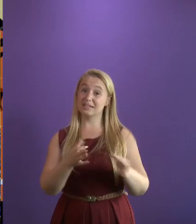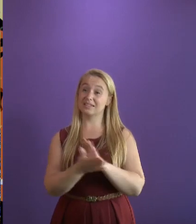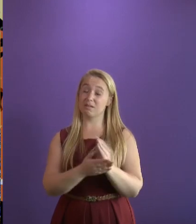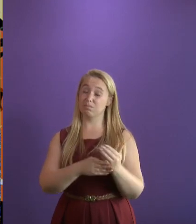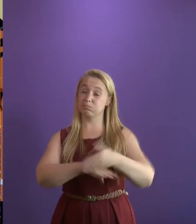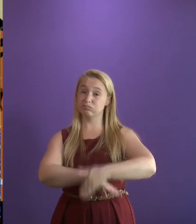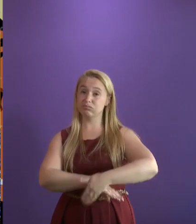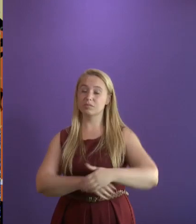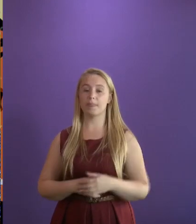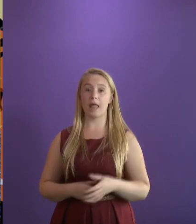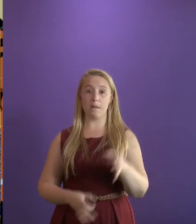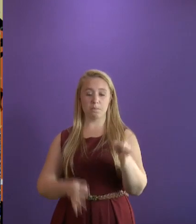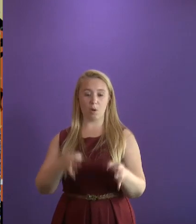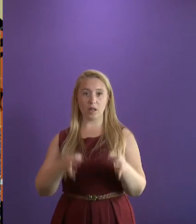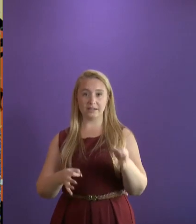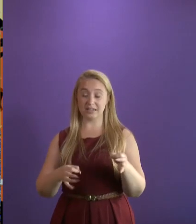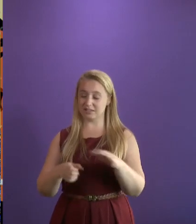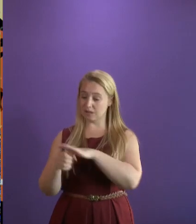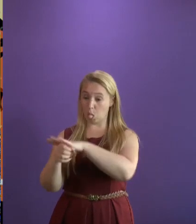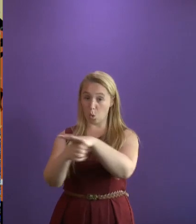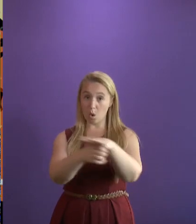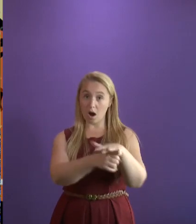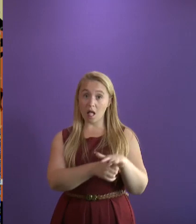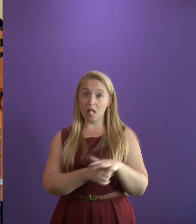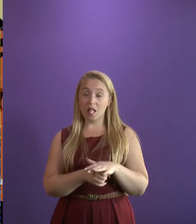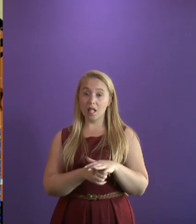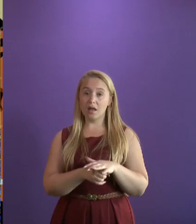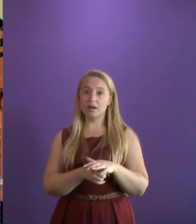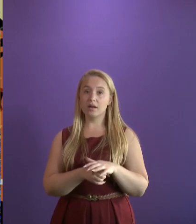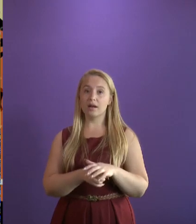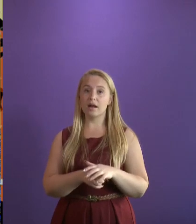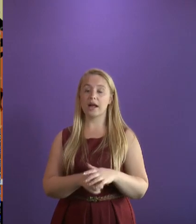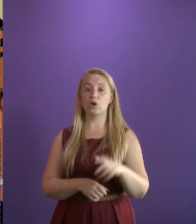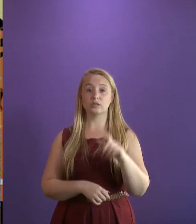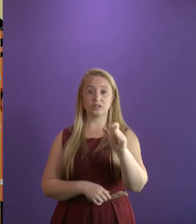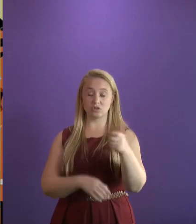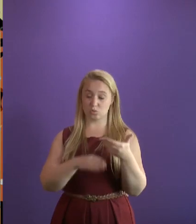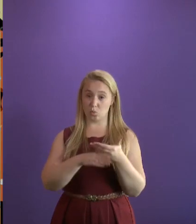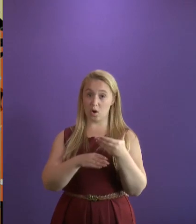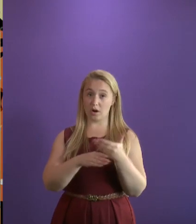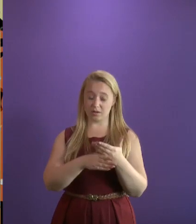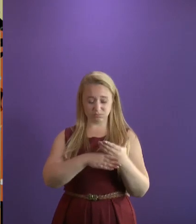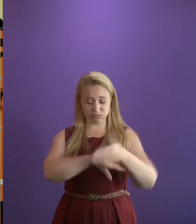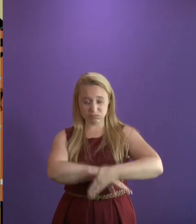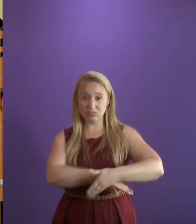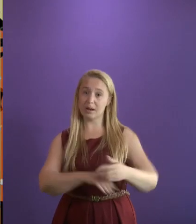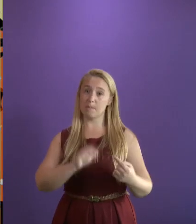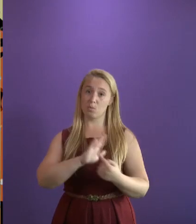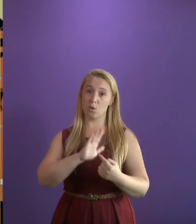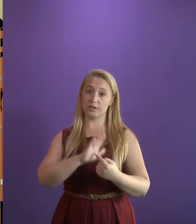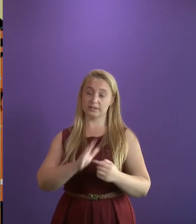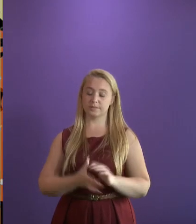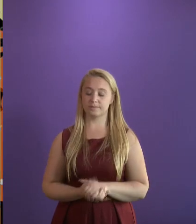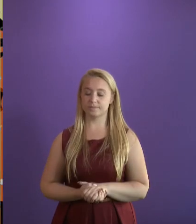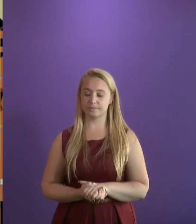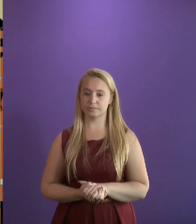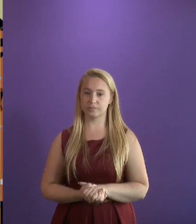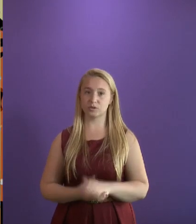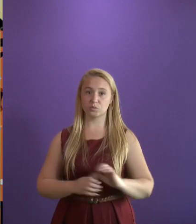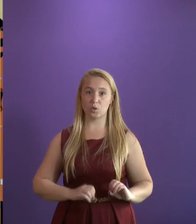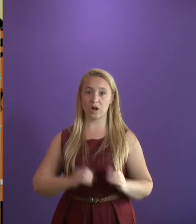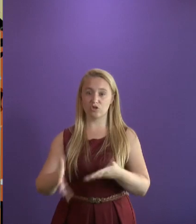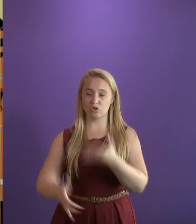has been said that politics is all local. And the constituency work is the most important part of all. I'd now like to introduce